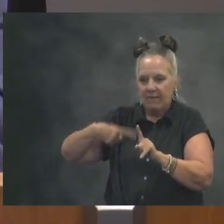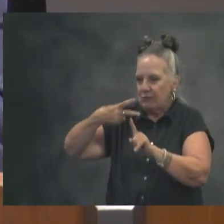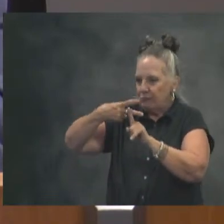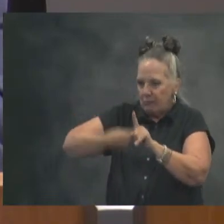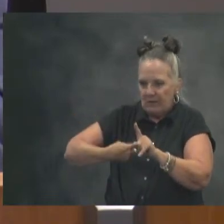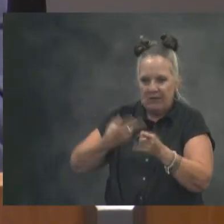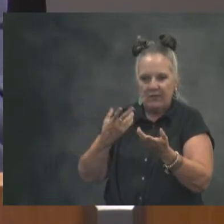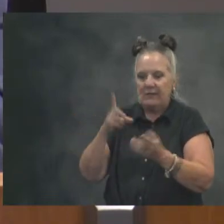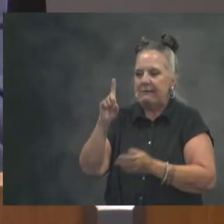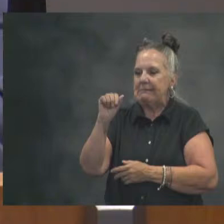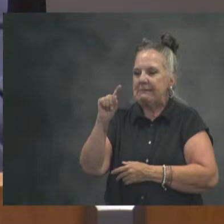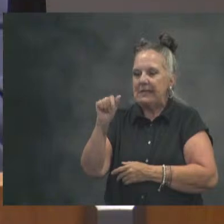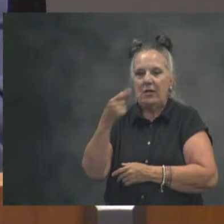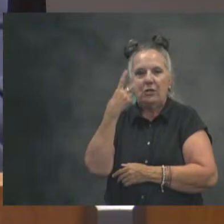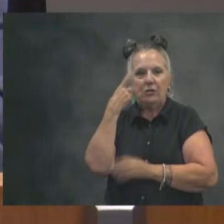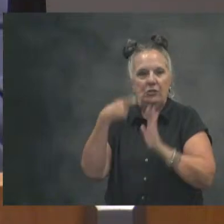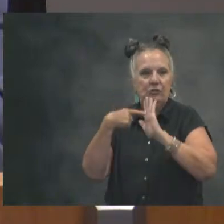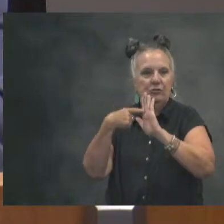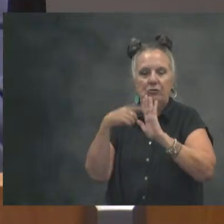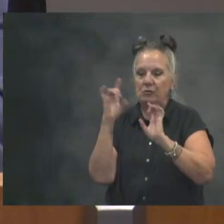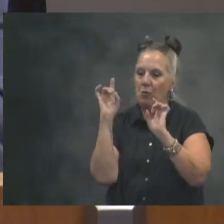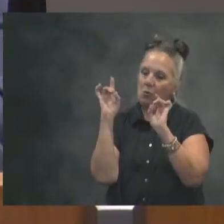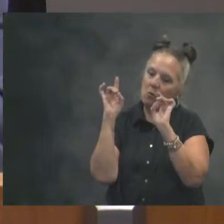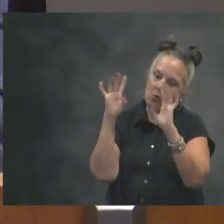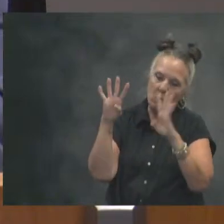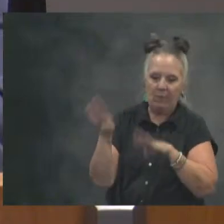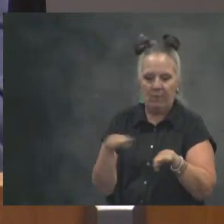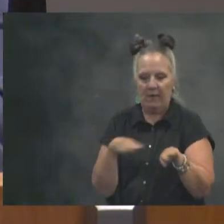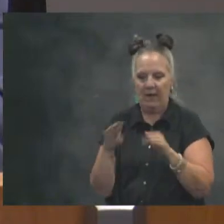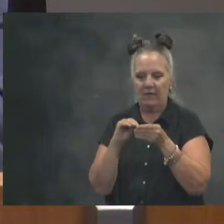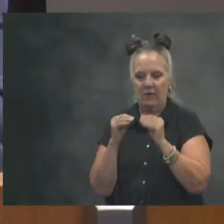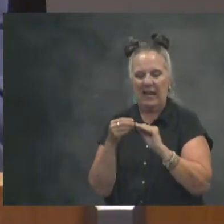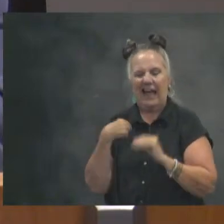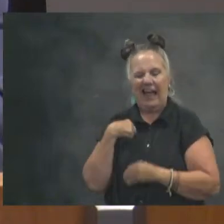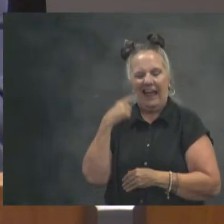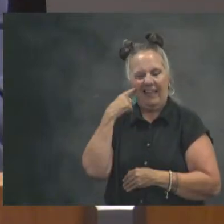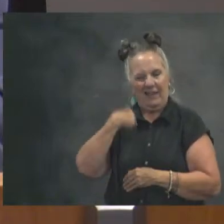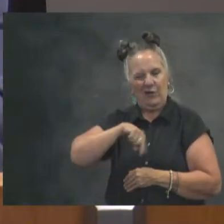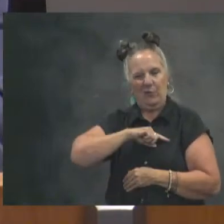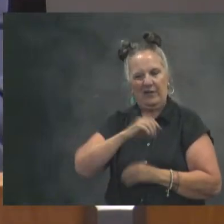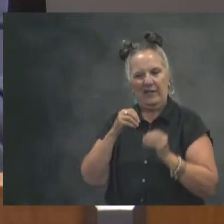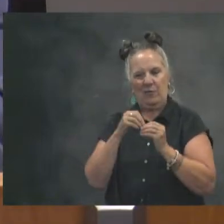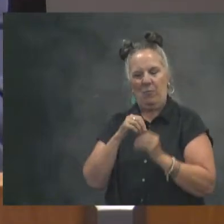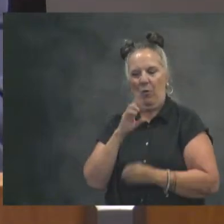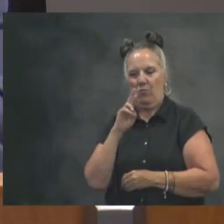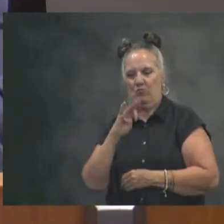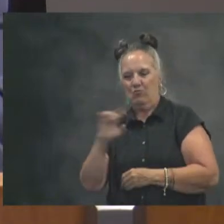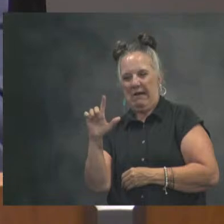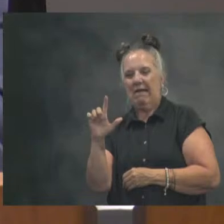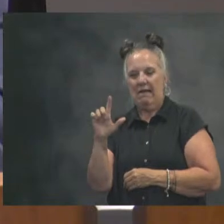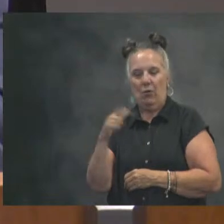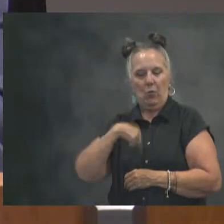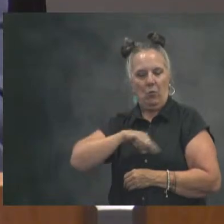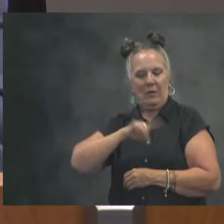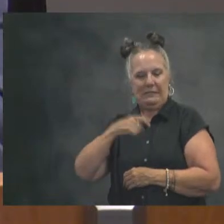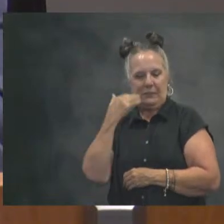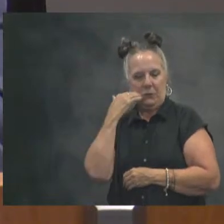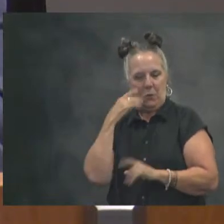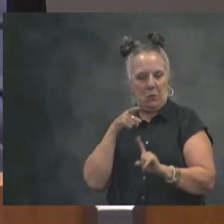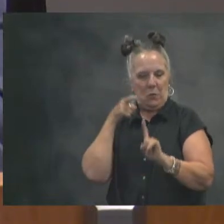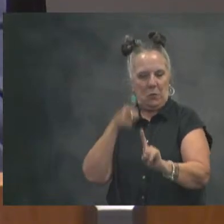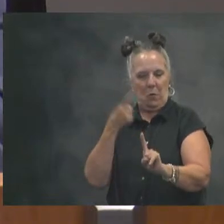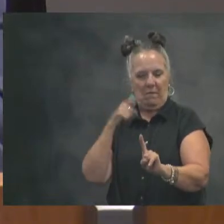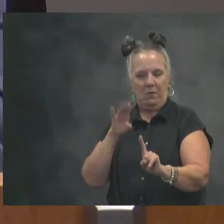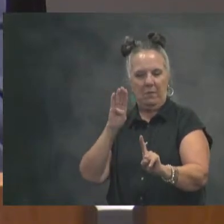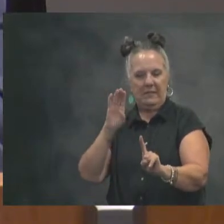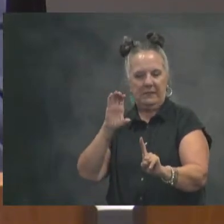data that just showed horrible behavior numbers. So I think we need to be a little more realistic. I think we need to know what the goal is for these BCBAs